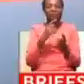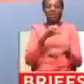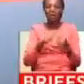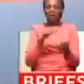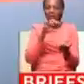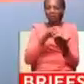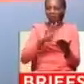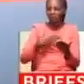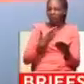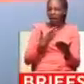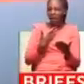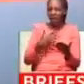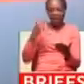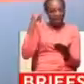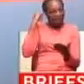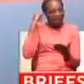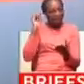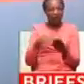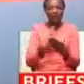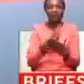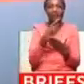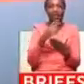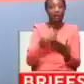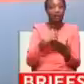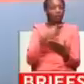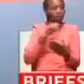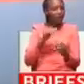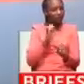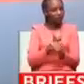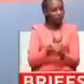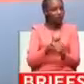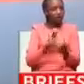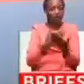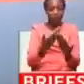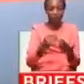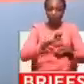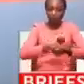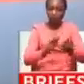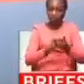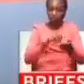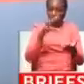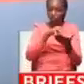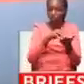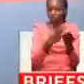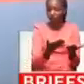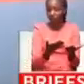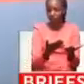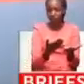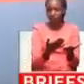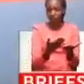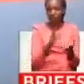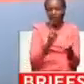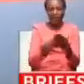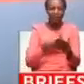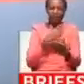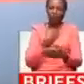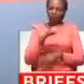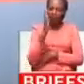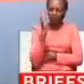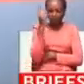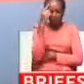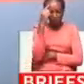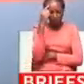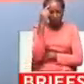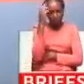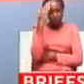the phone, and then tells me that, you know, hey, we have to do some things to rectify this situation. So naturally, I'm curious now, because